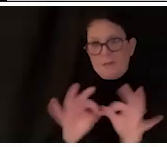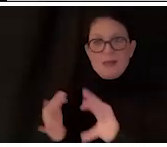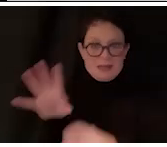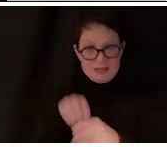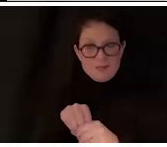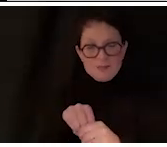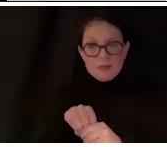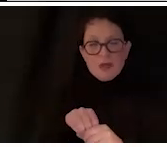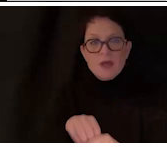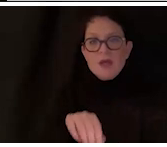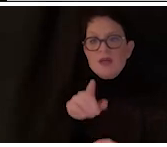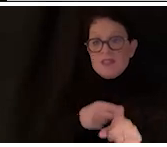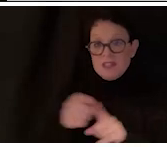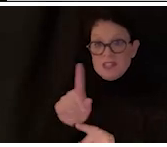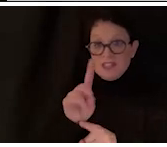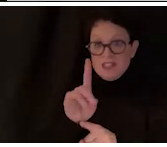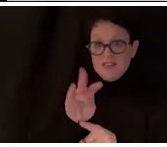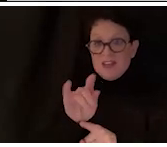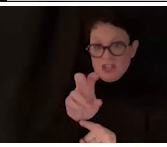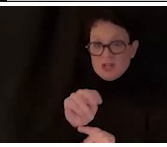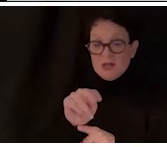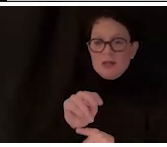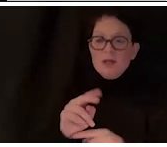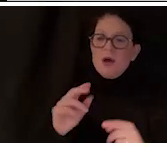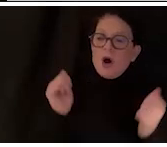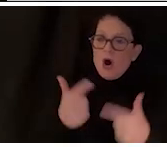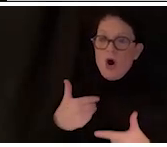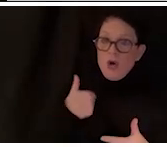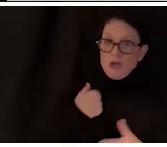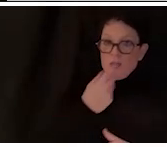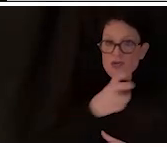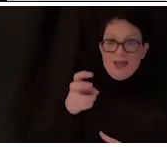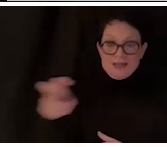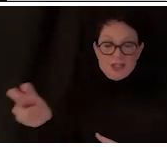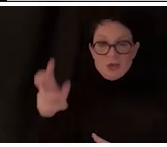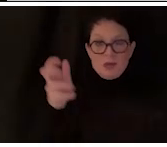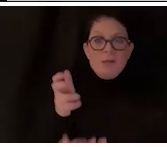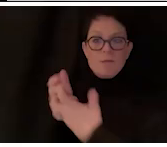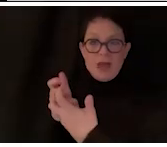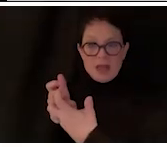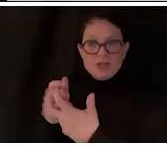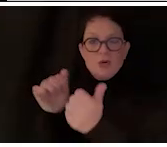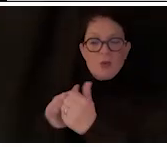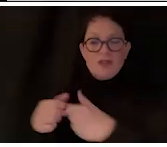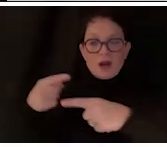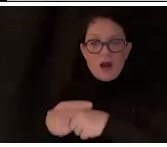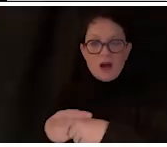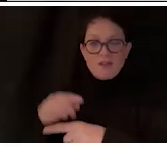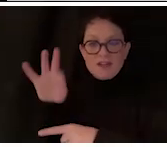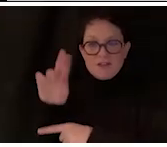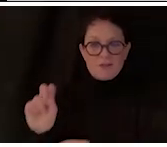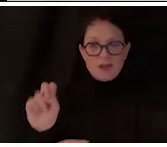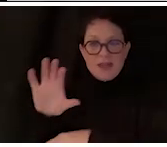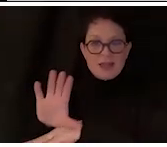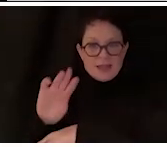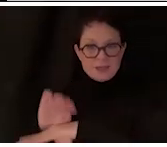the division has made a commitment that all youth who are transitioning would be matched with a conflict-free case manager